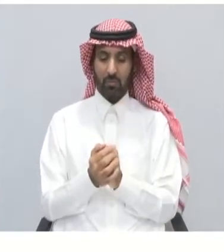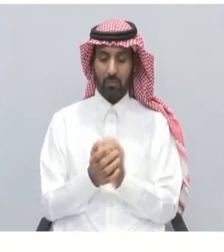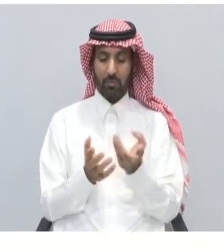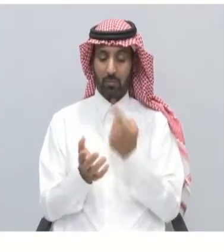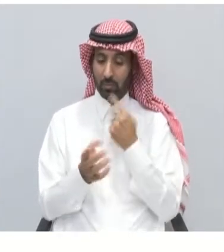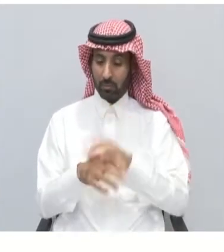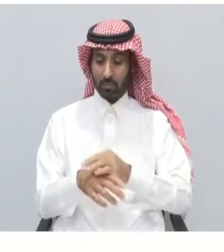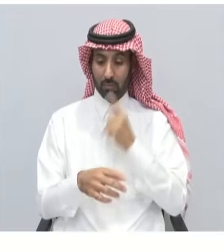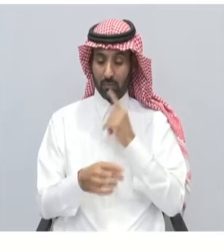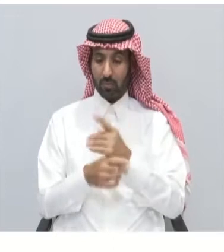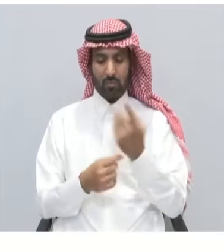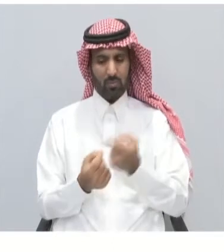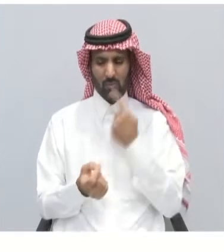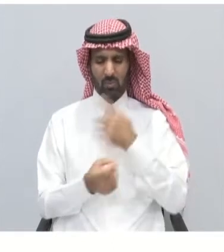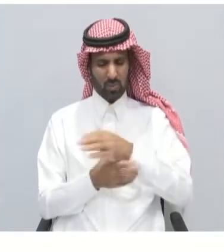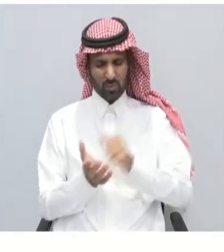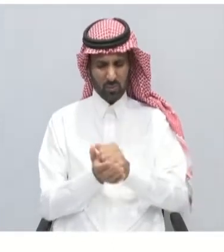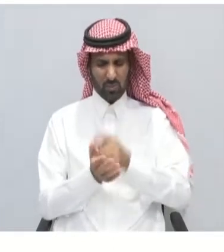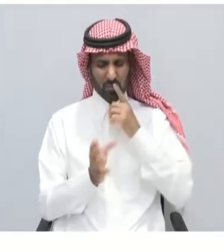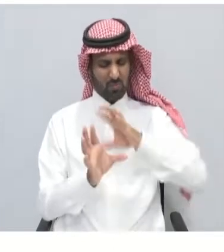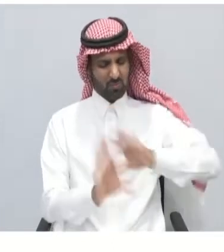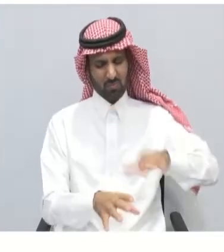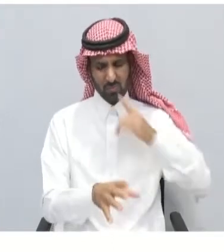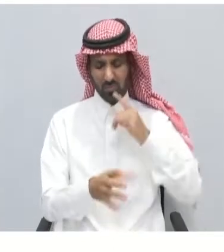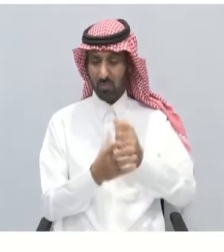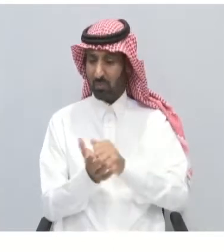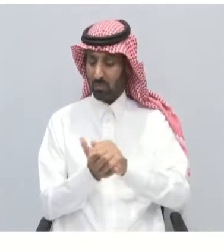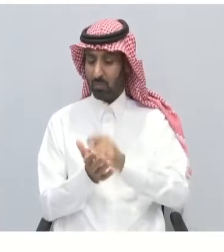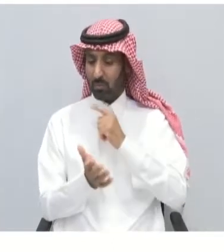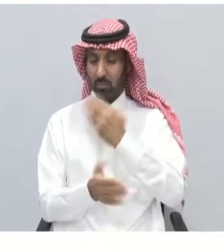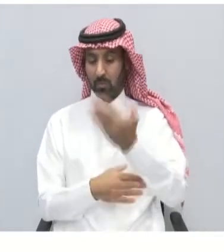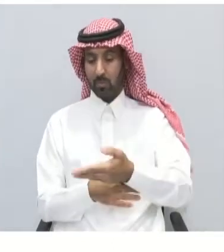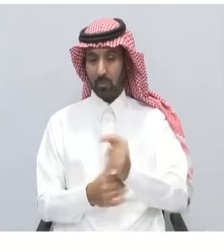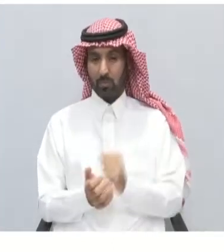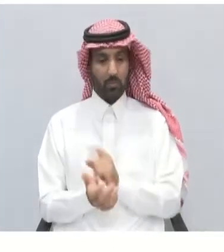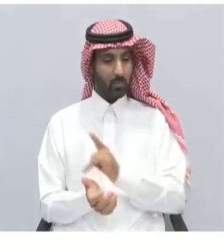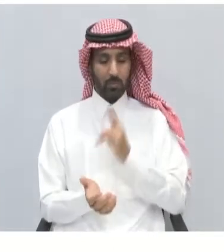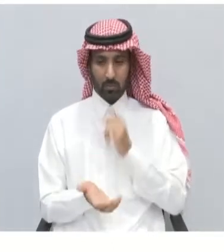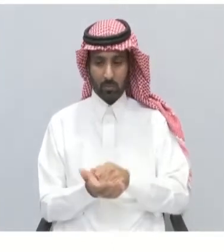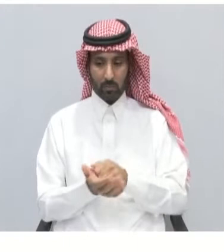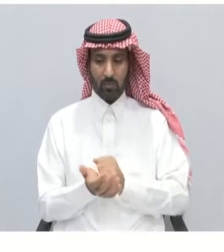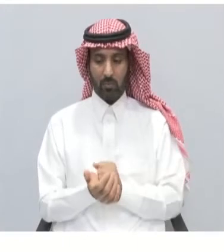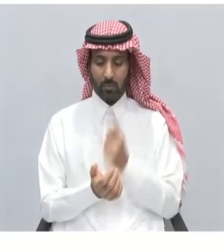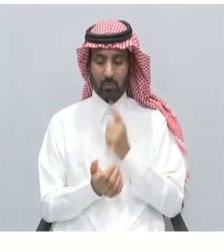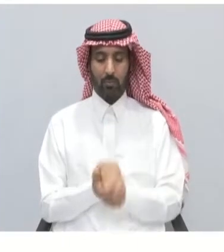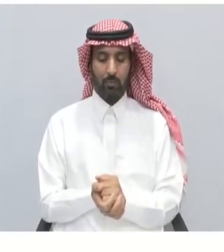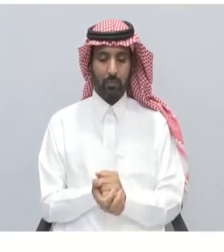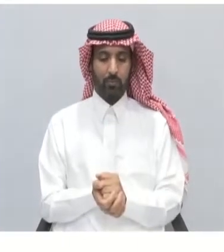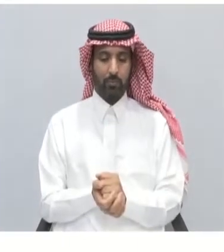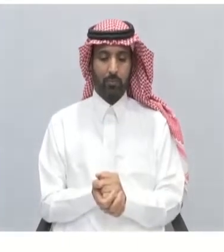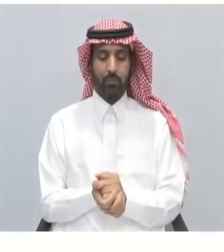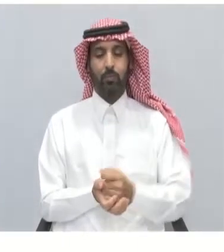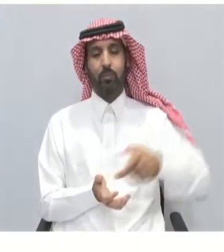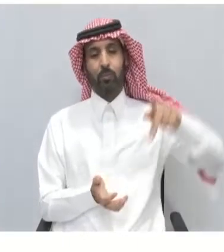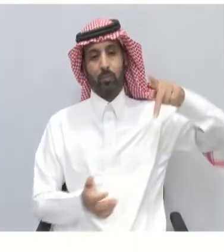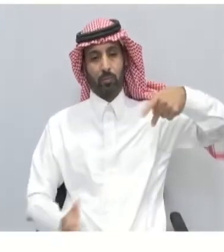When people leave a pile of dirty dishes in the kitchen for others to clean up. Okay, a pile, the word